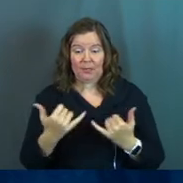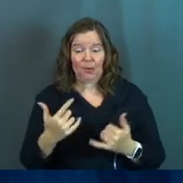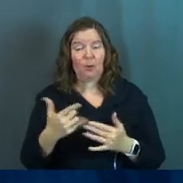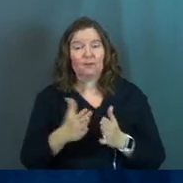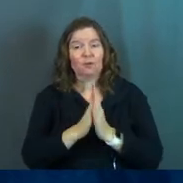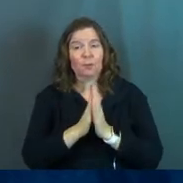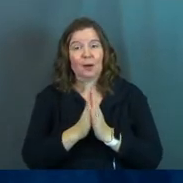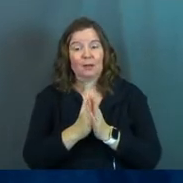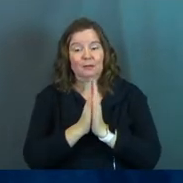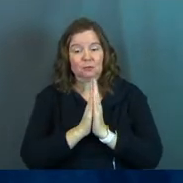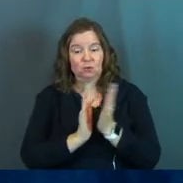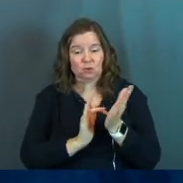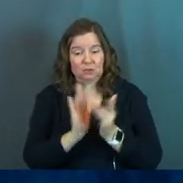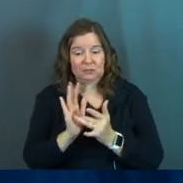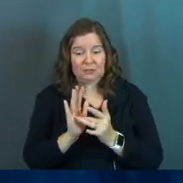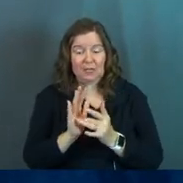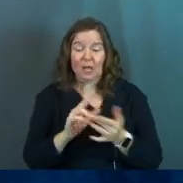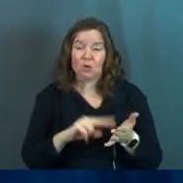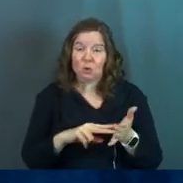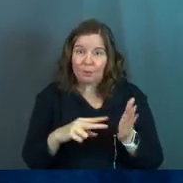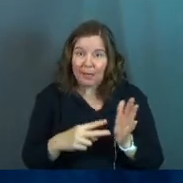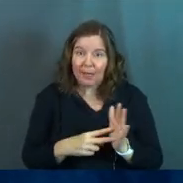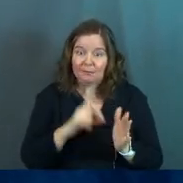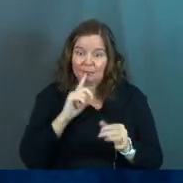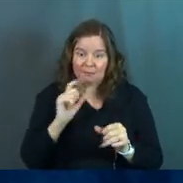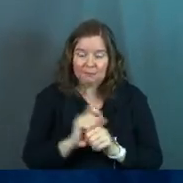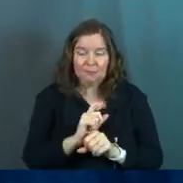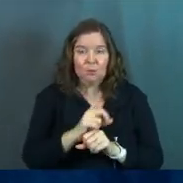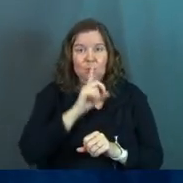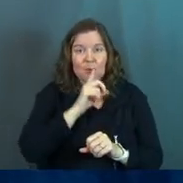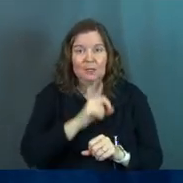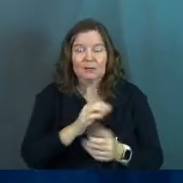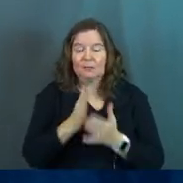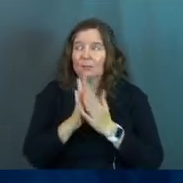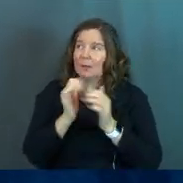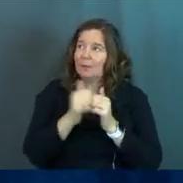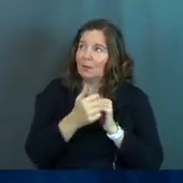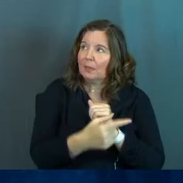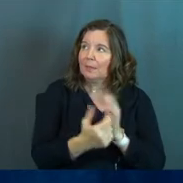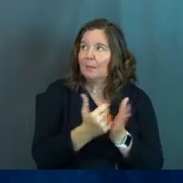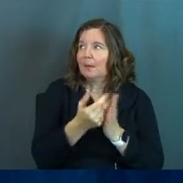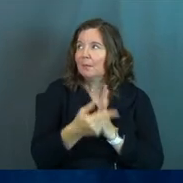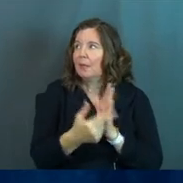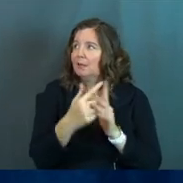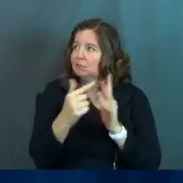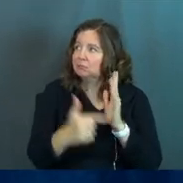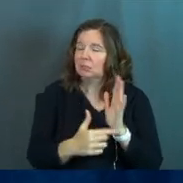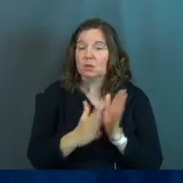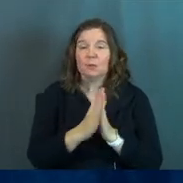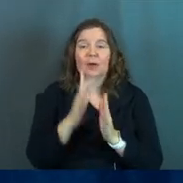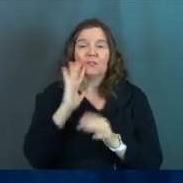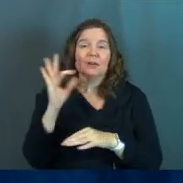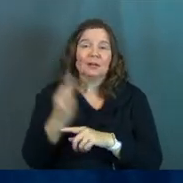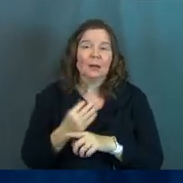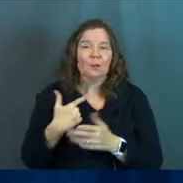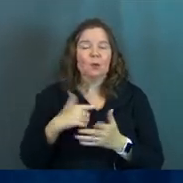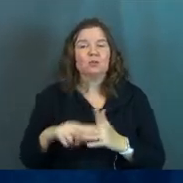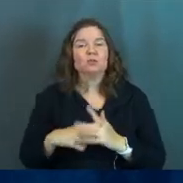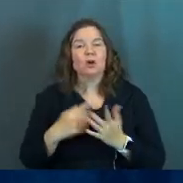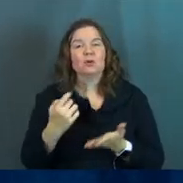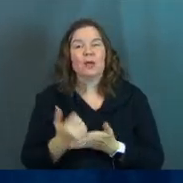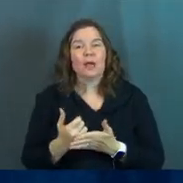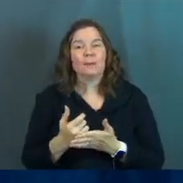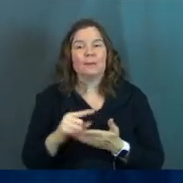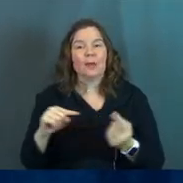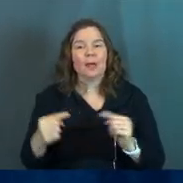person that you're most broken with right now, what if you prayed this prayer to Jesus and you meant it? and you pray it every single day, and you pray it for 6 months, or you pray it for 9 months, what's going to start to